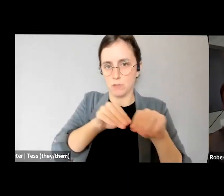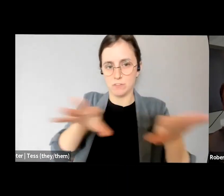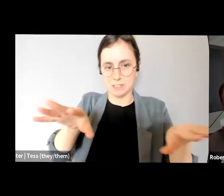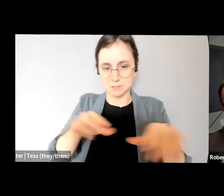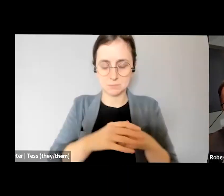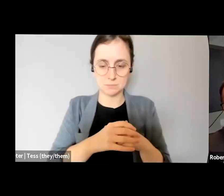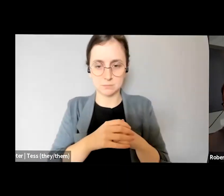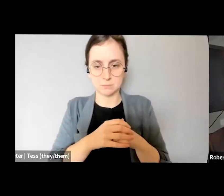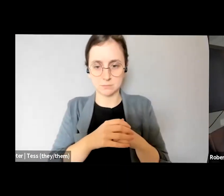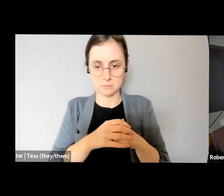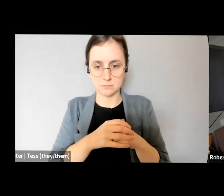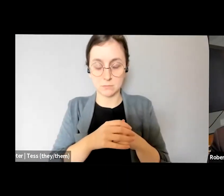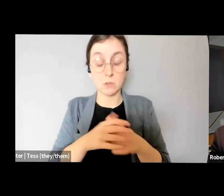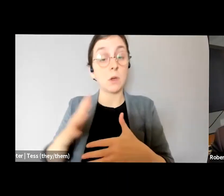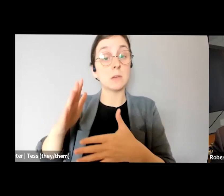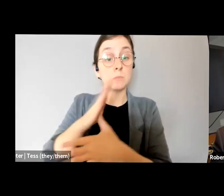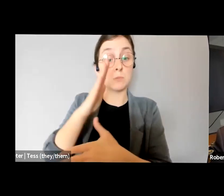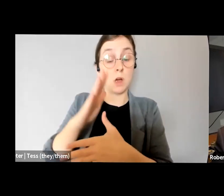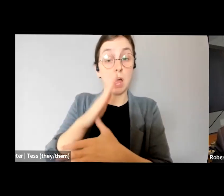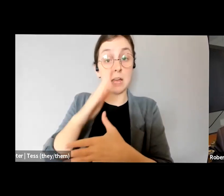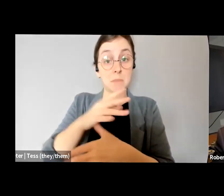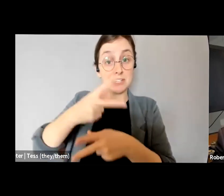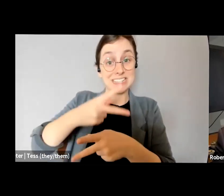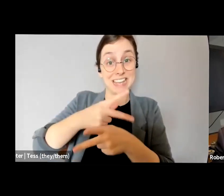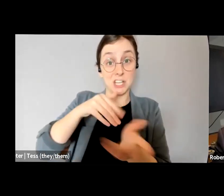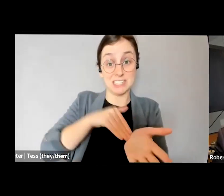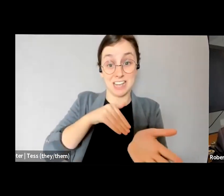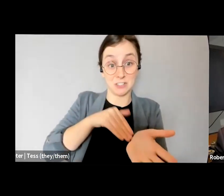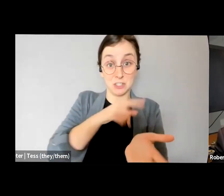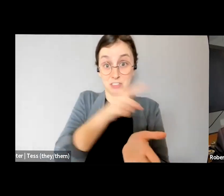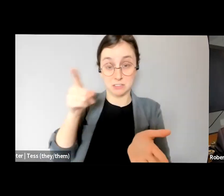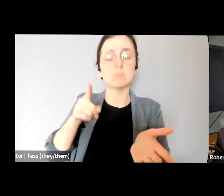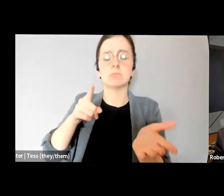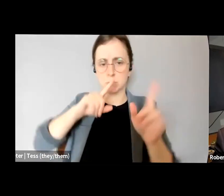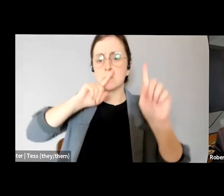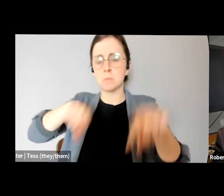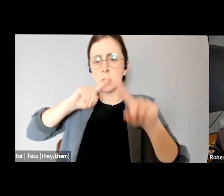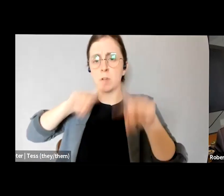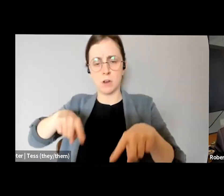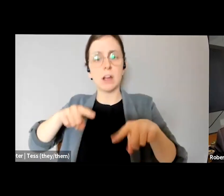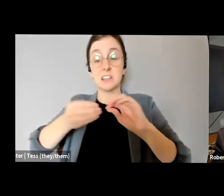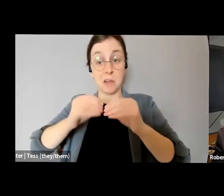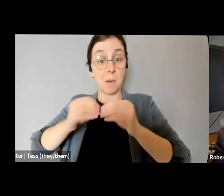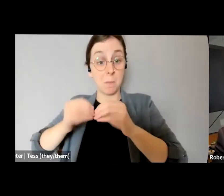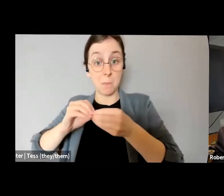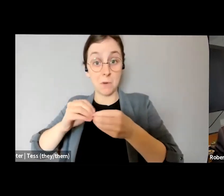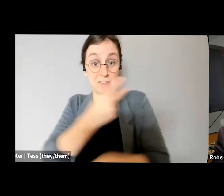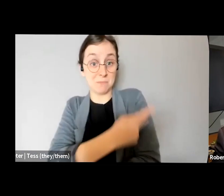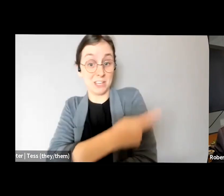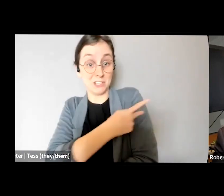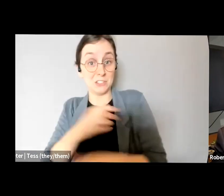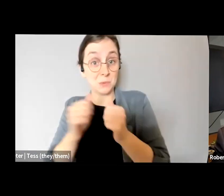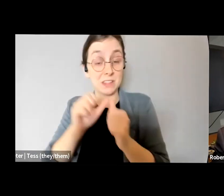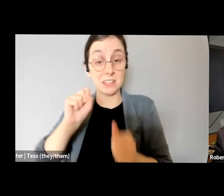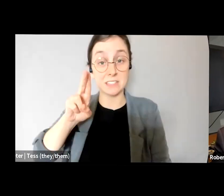Primary care clinicians are reporting an increase in patients with mental health concerns and substance misuse during